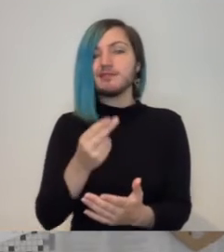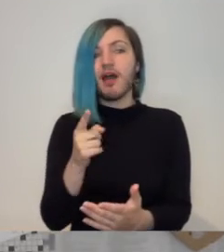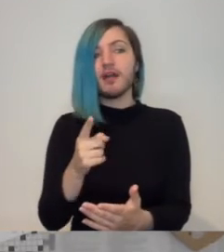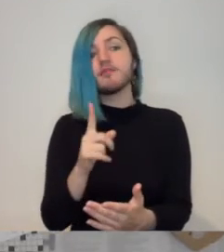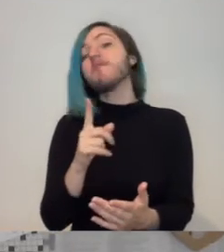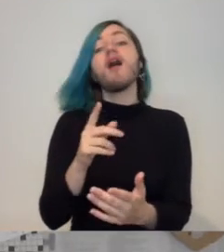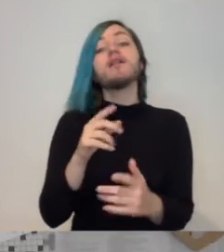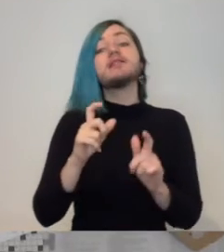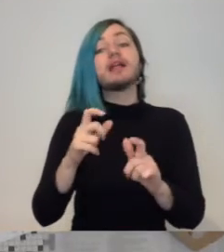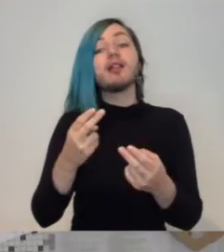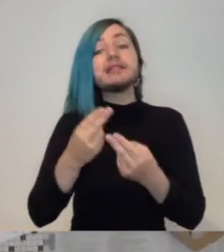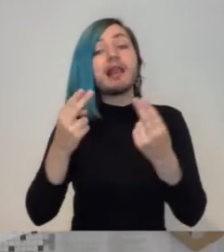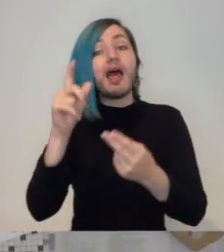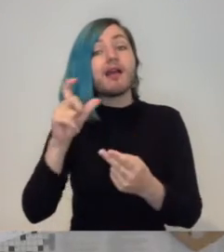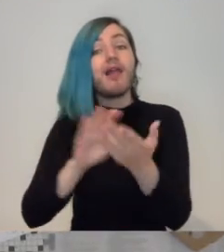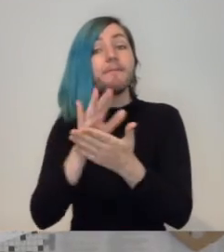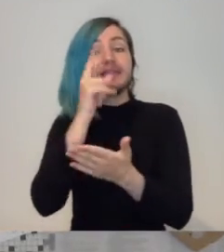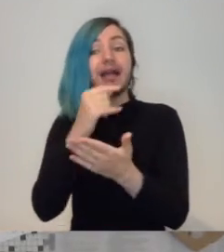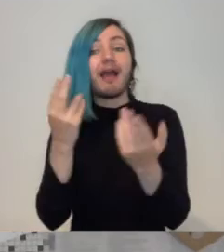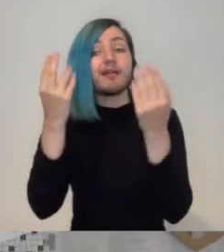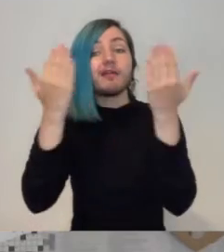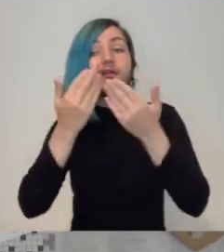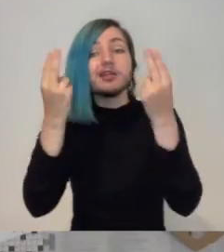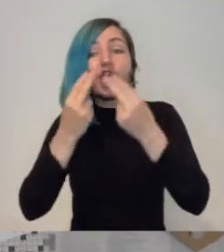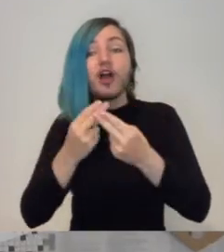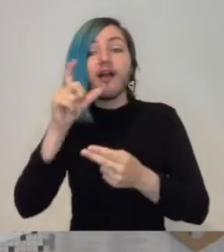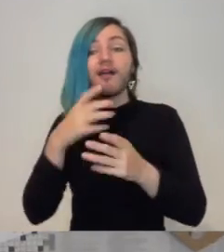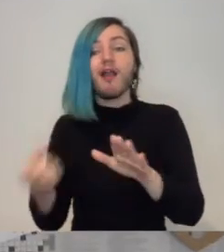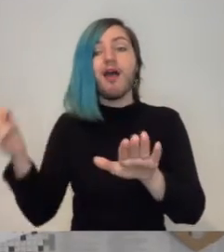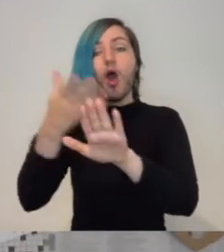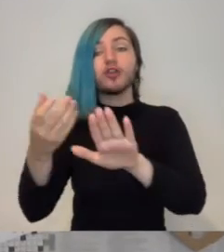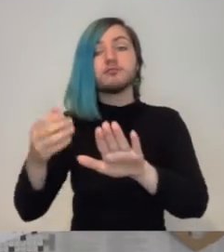it's a lighter colour because I can still go over it with something else.